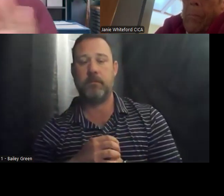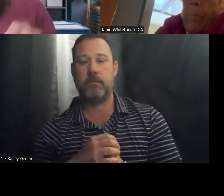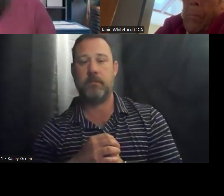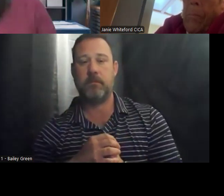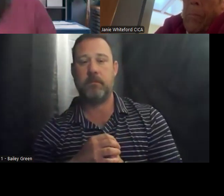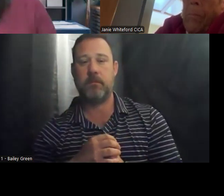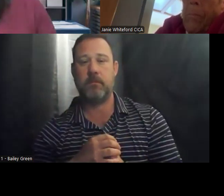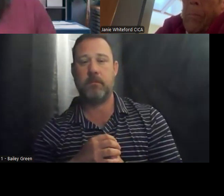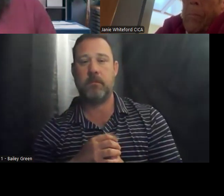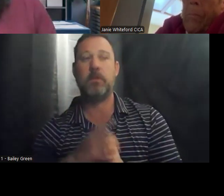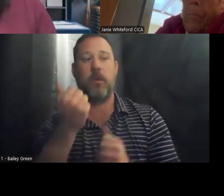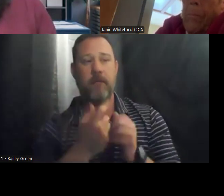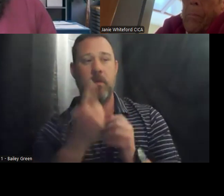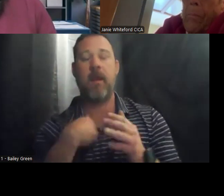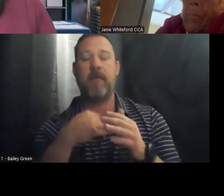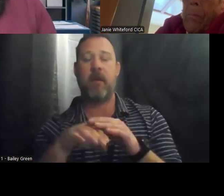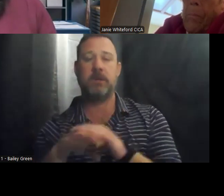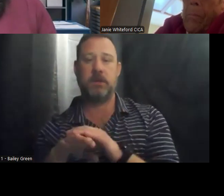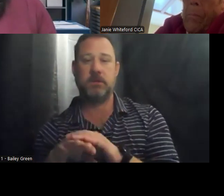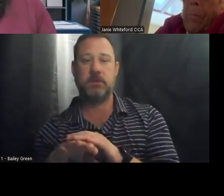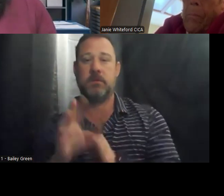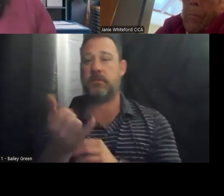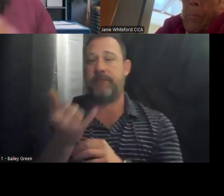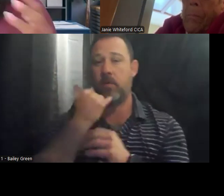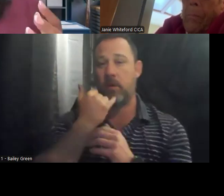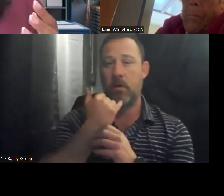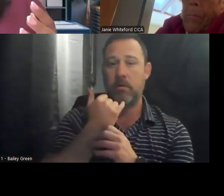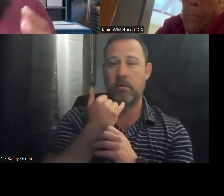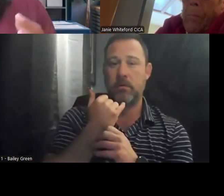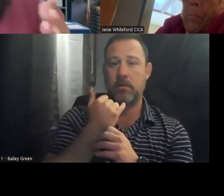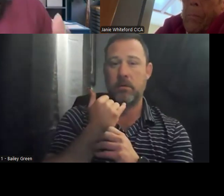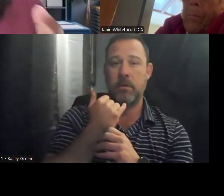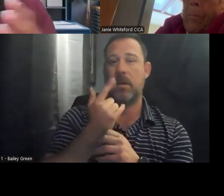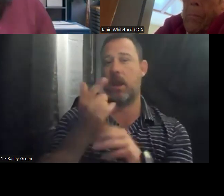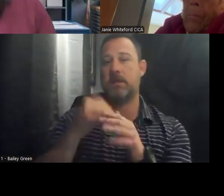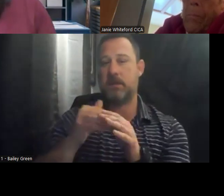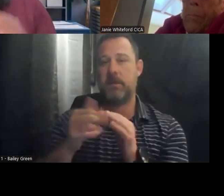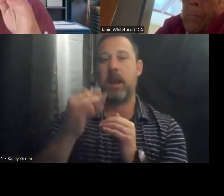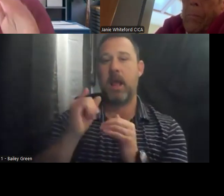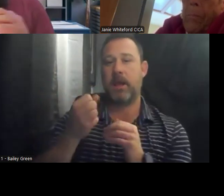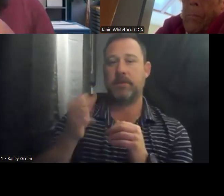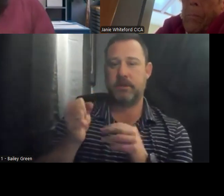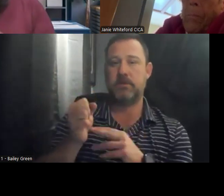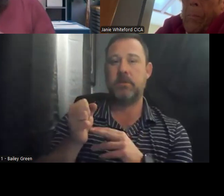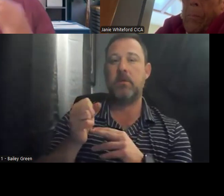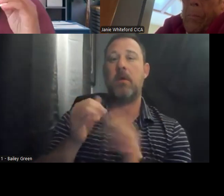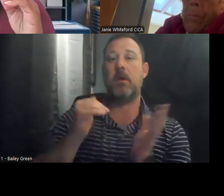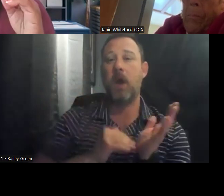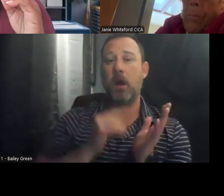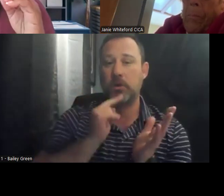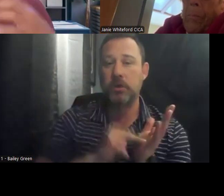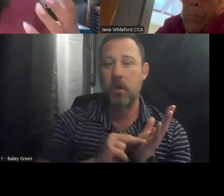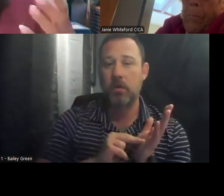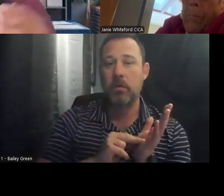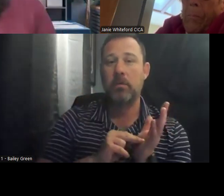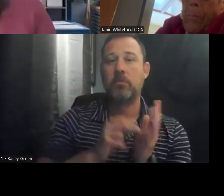so that everybody has access to it. And then it's just a phone call, not an assessment. IHSS requires a doctor's note